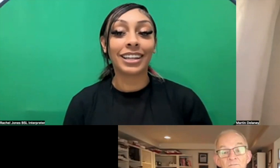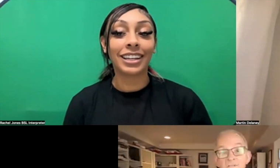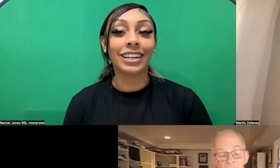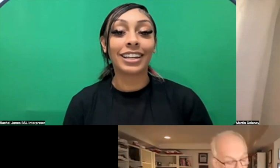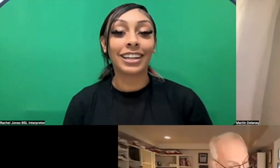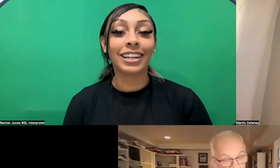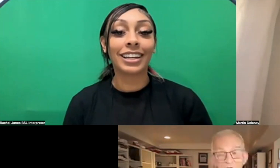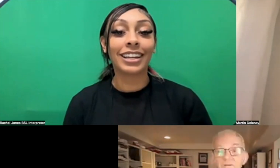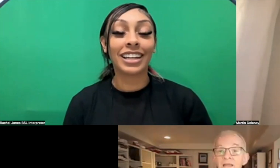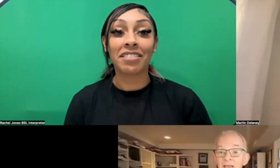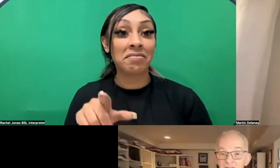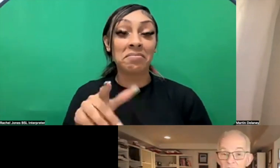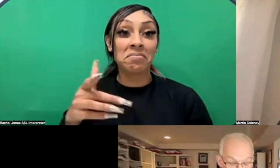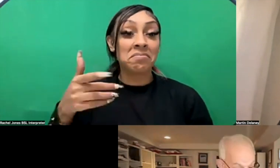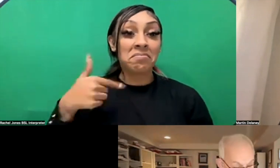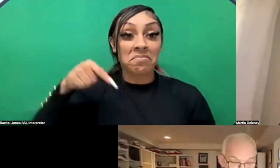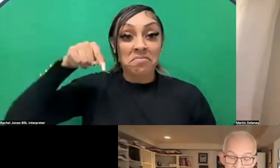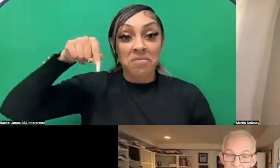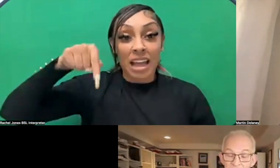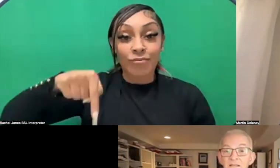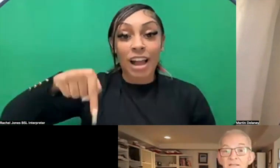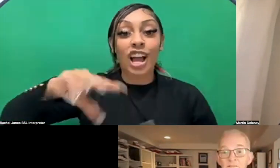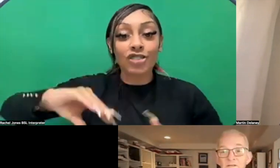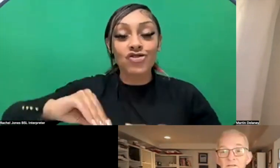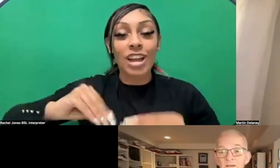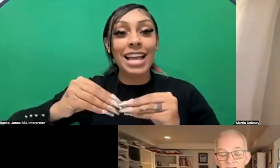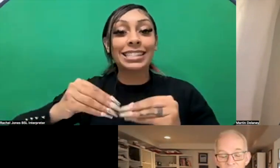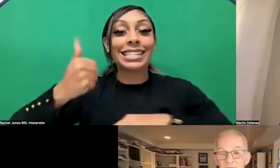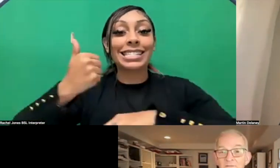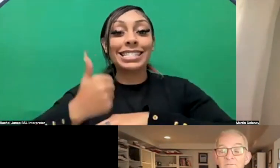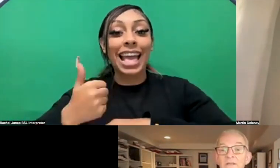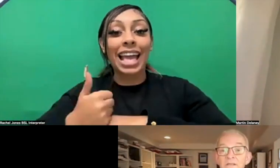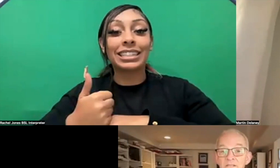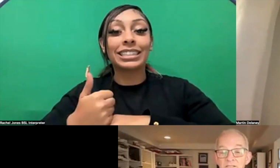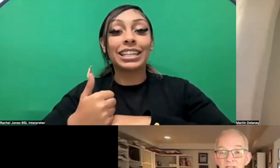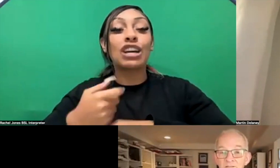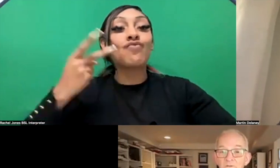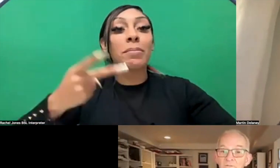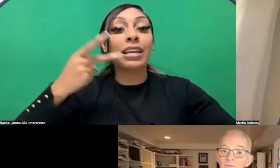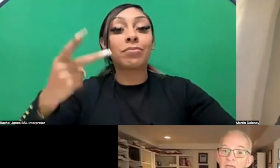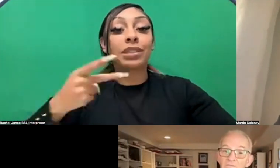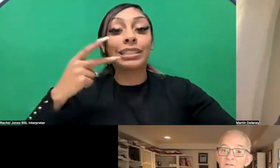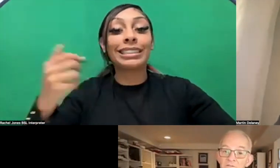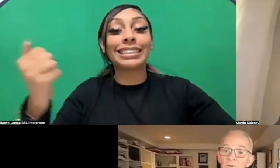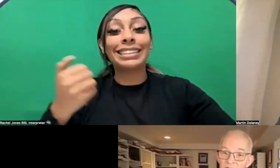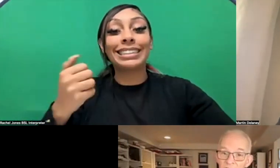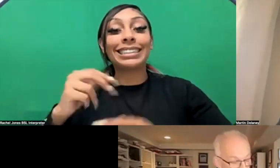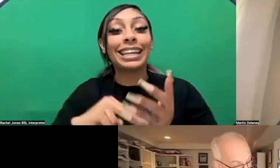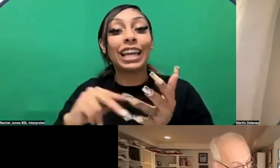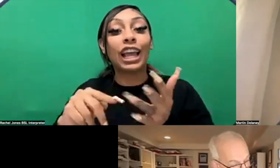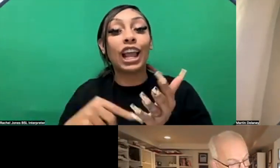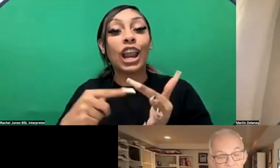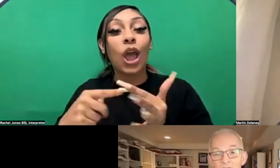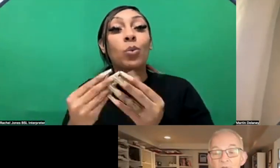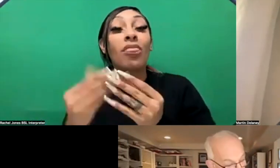So I'm just varying pressure, and it's creating, in this case, that's set to create repeated 16th notes with half swing timing.